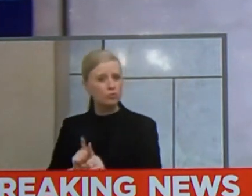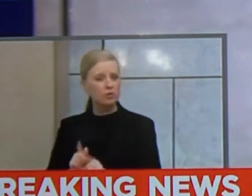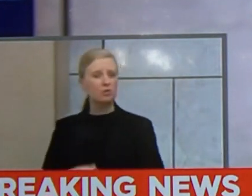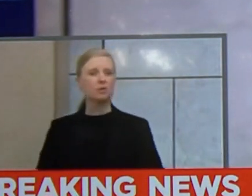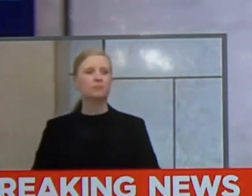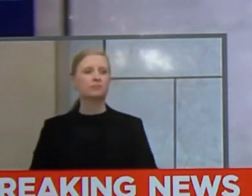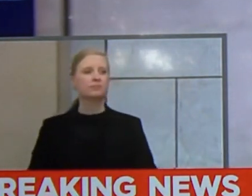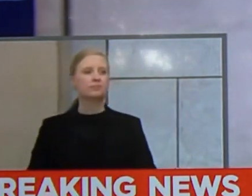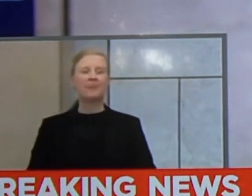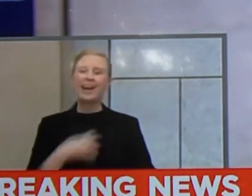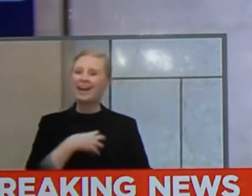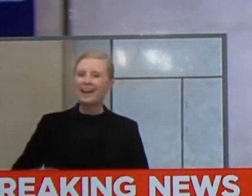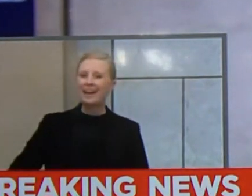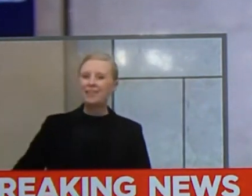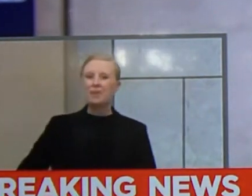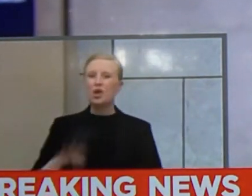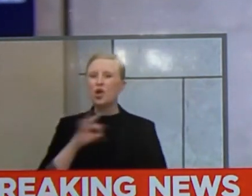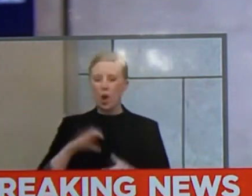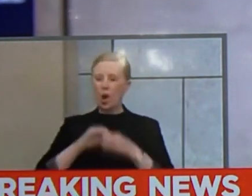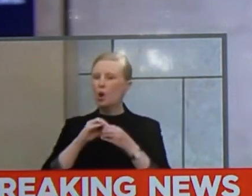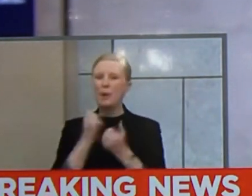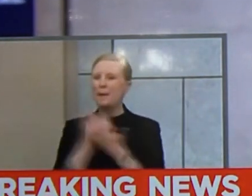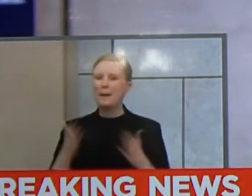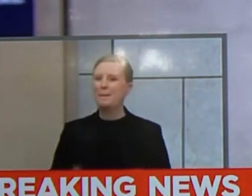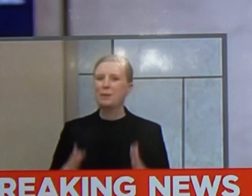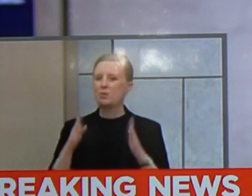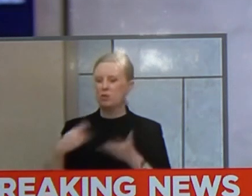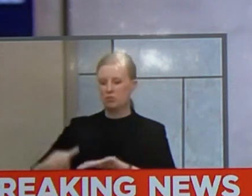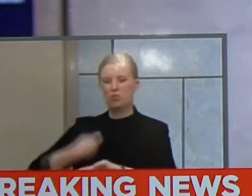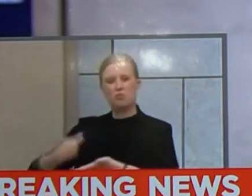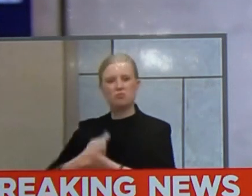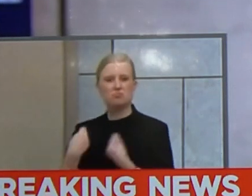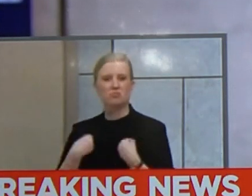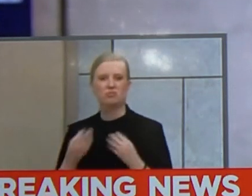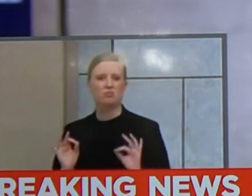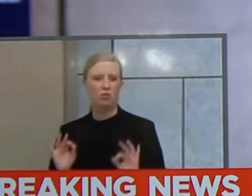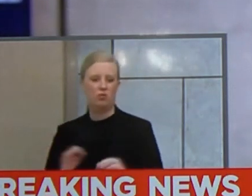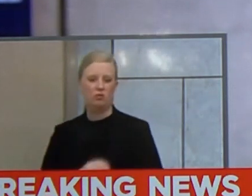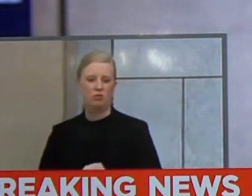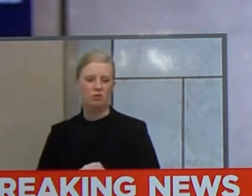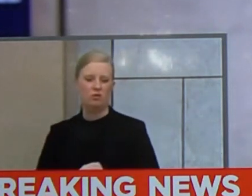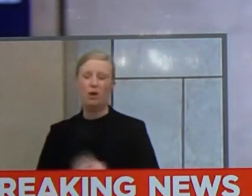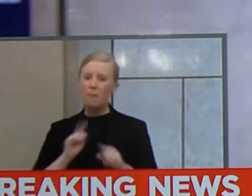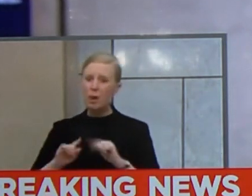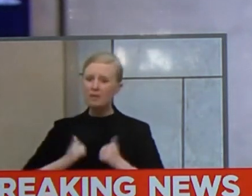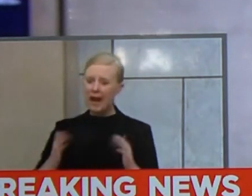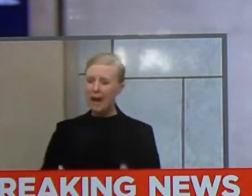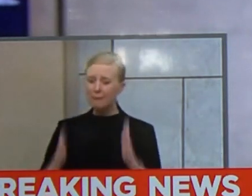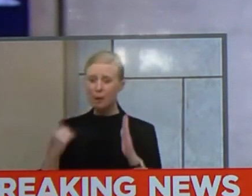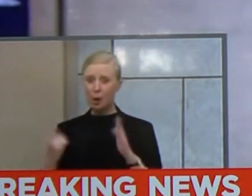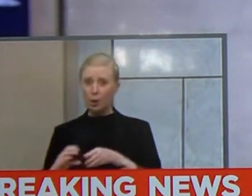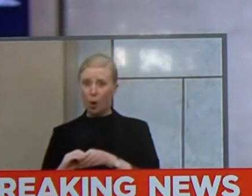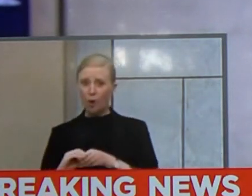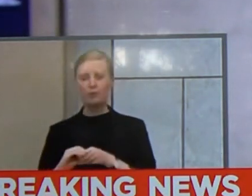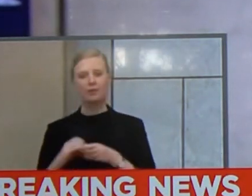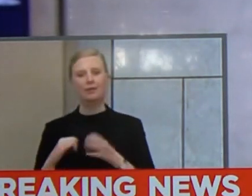this category. They are predominantly held by state governments, and it would be our expectation that we'd be acting as